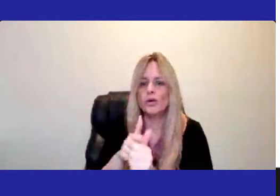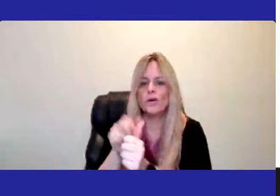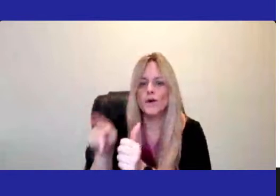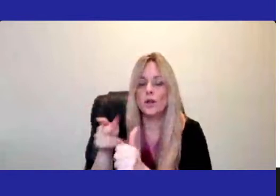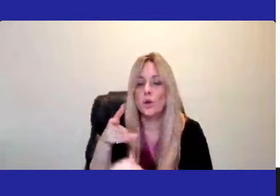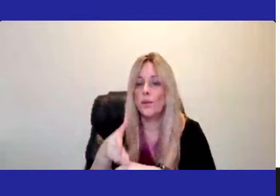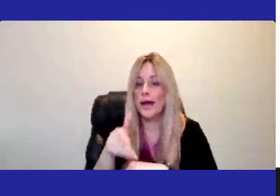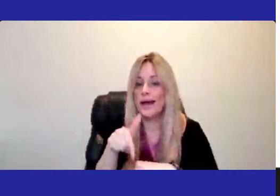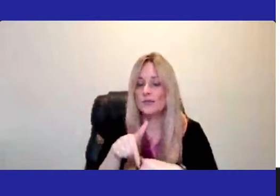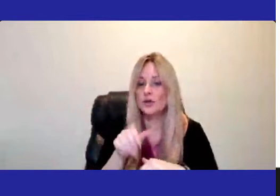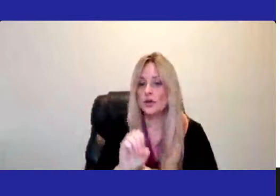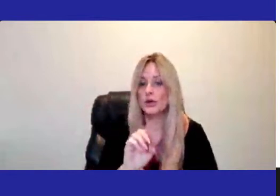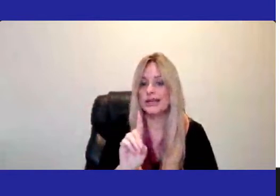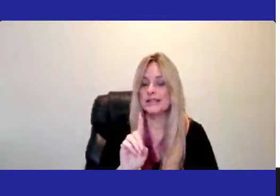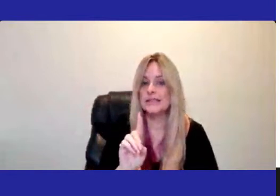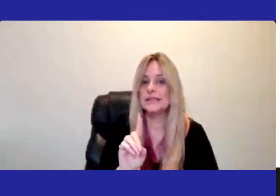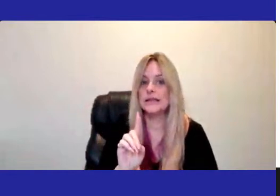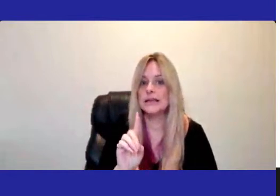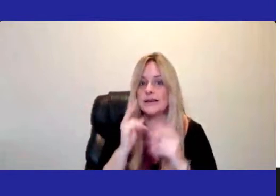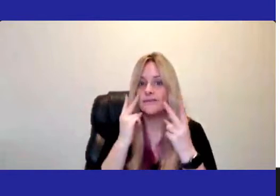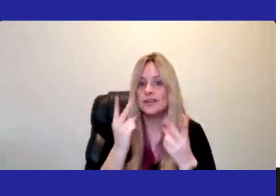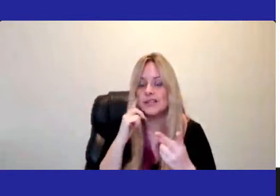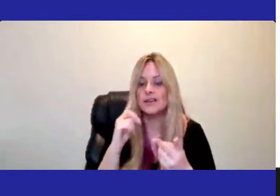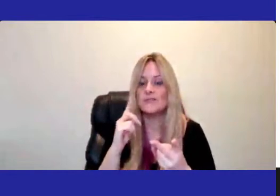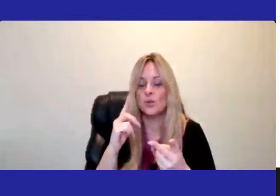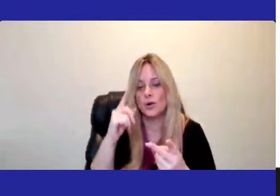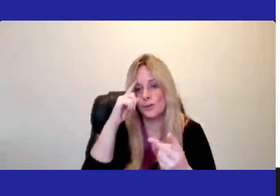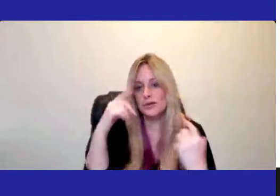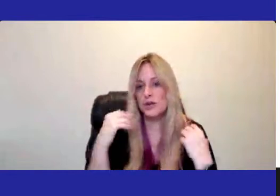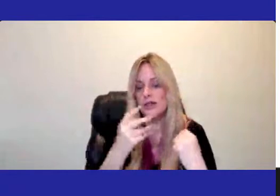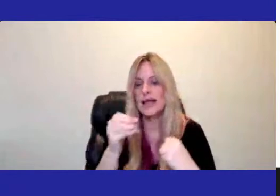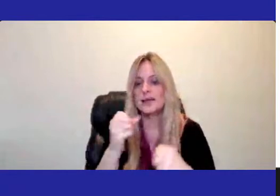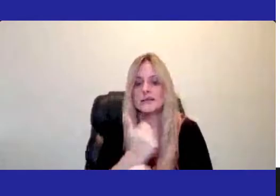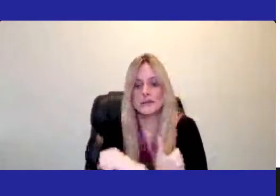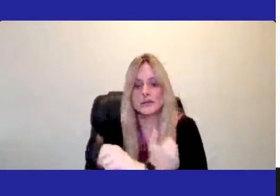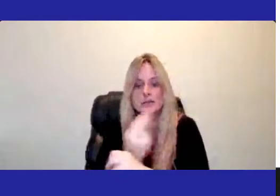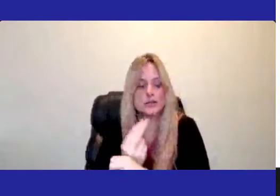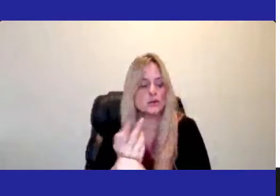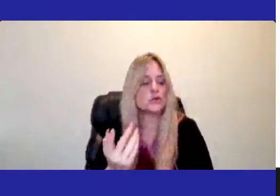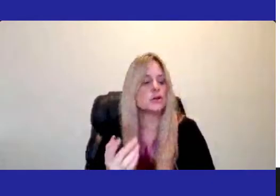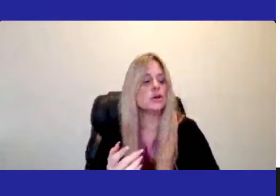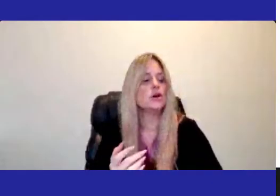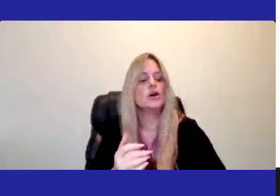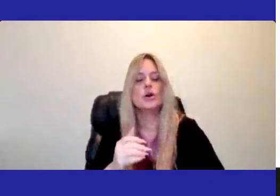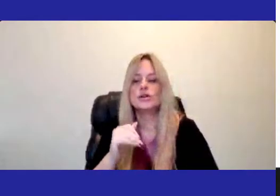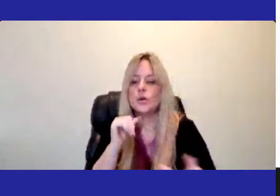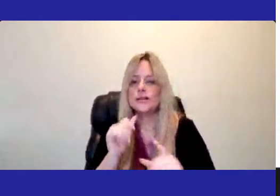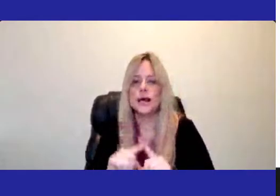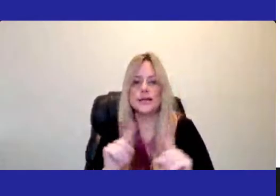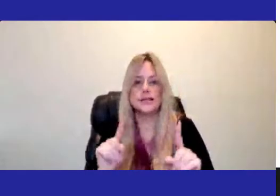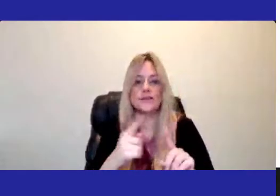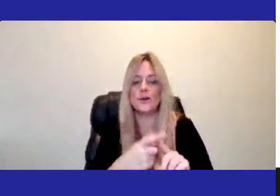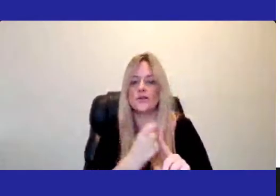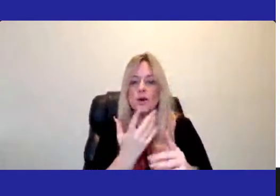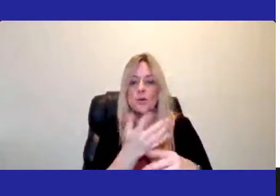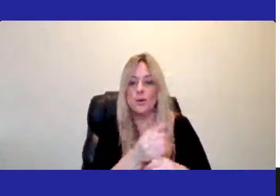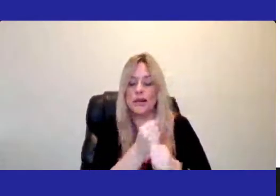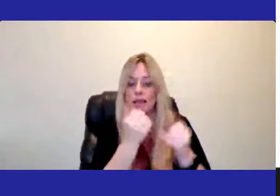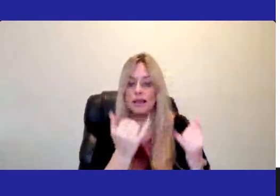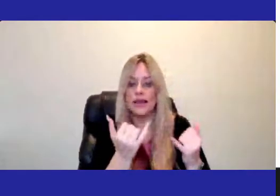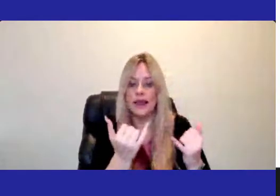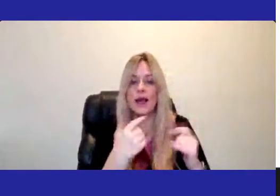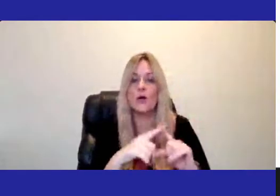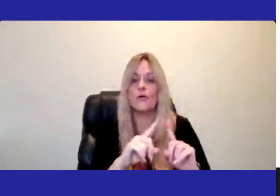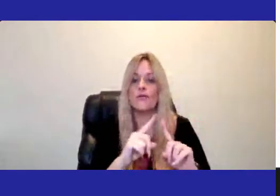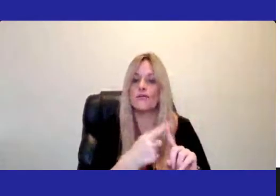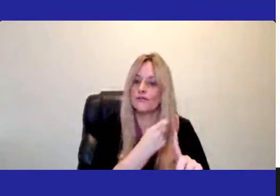the ED visit for both substance use and mental health? So they're no different from what we receive already now, Dr. Pagan, from H&H,